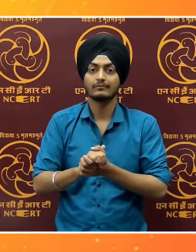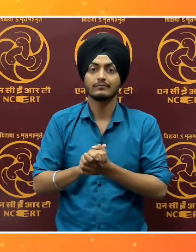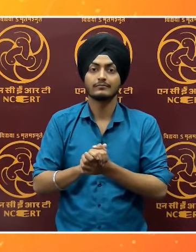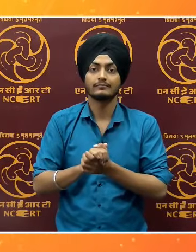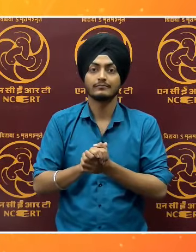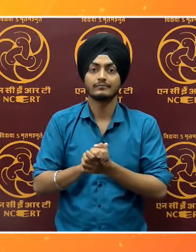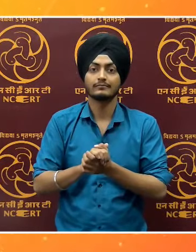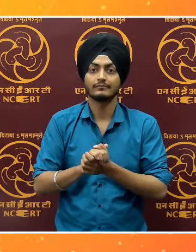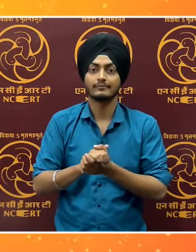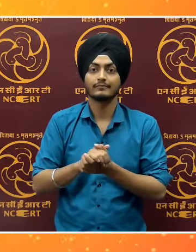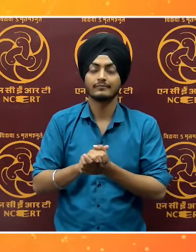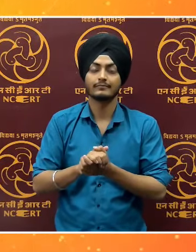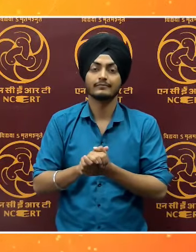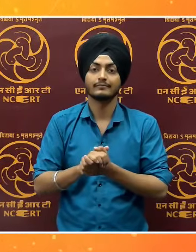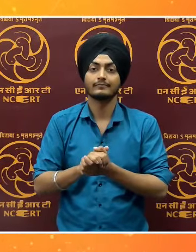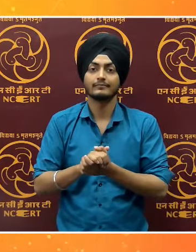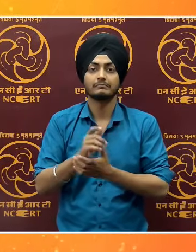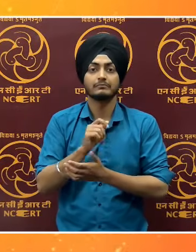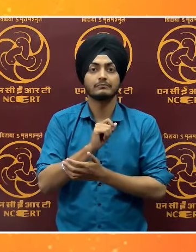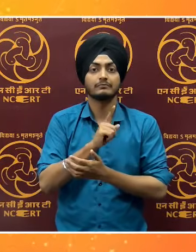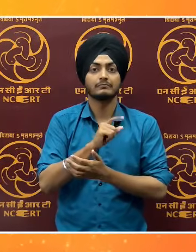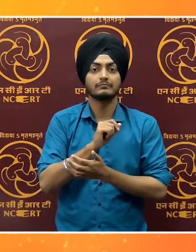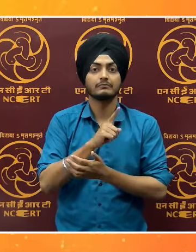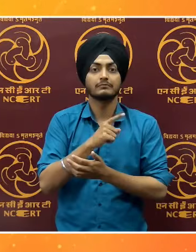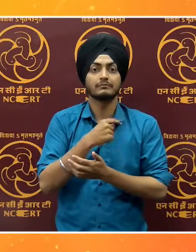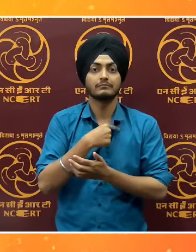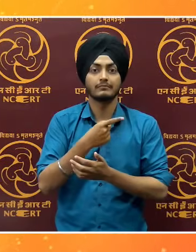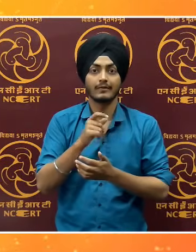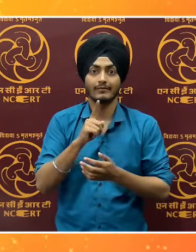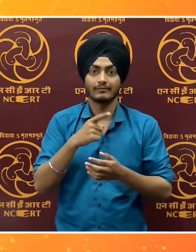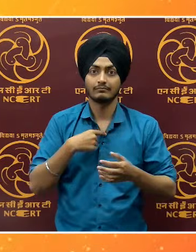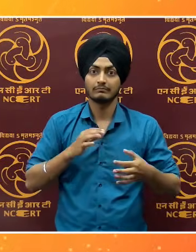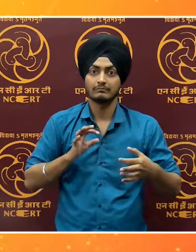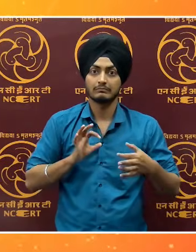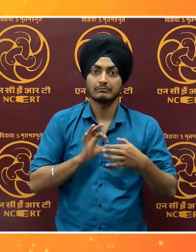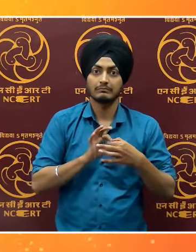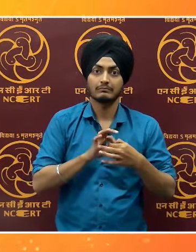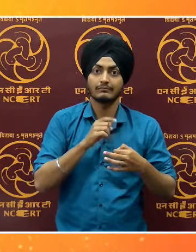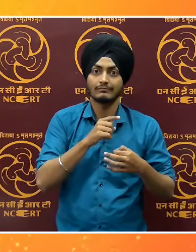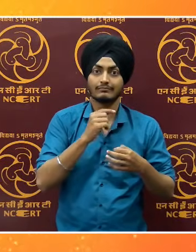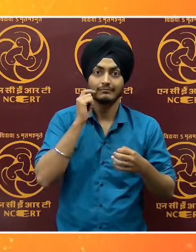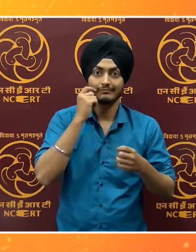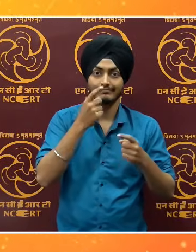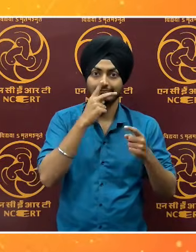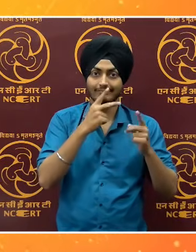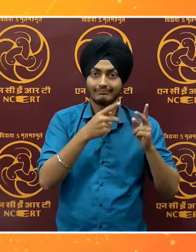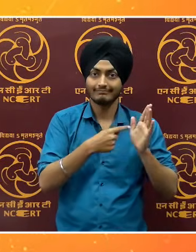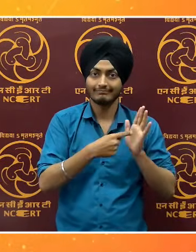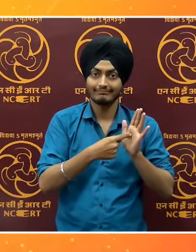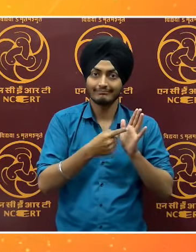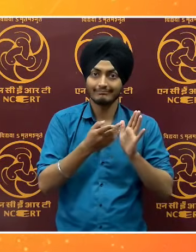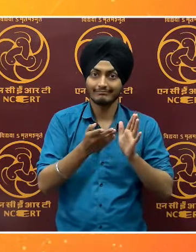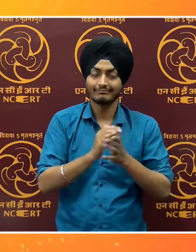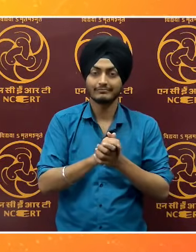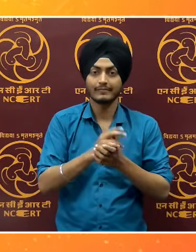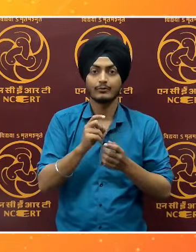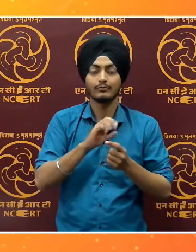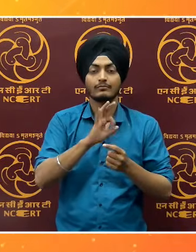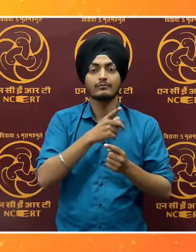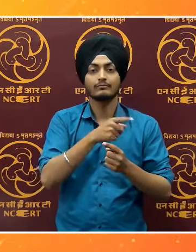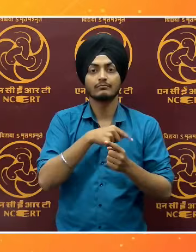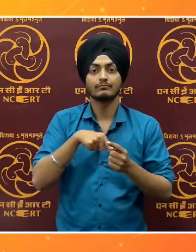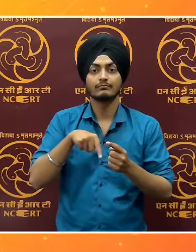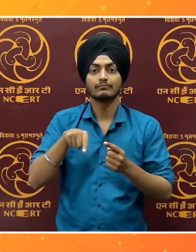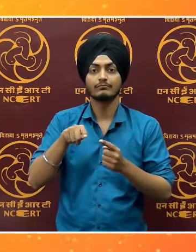watts bulb. First, when I connect this nichrome with this circuit, some current is flowing through the